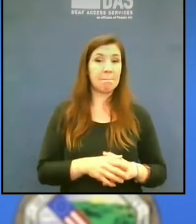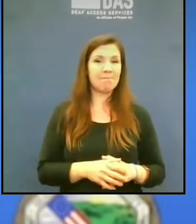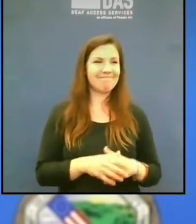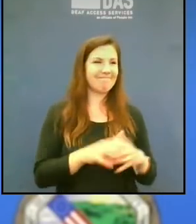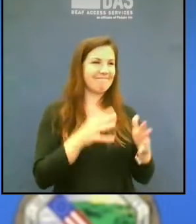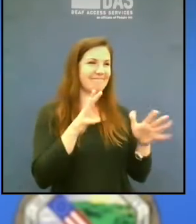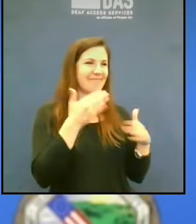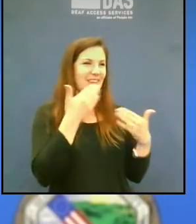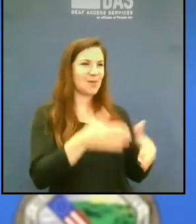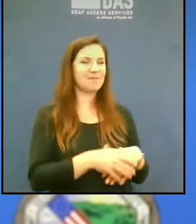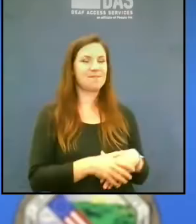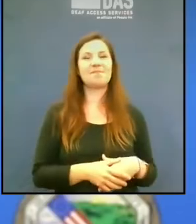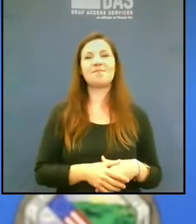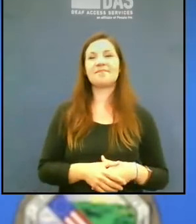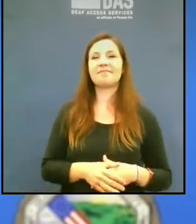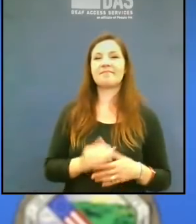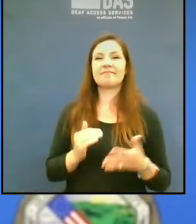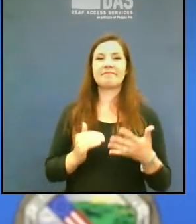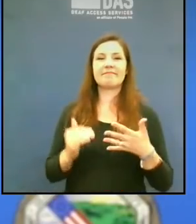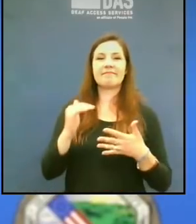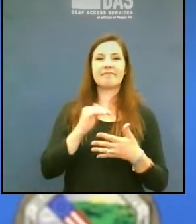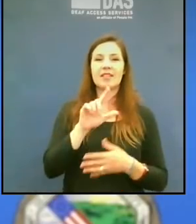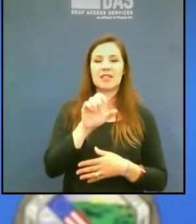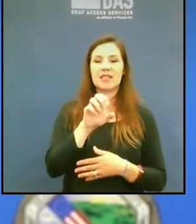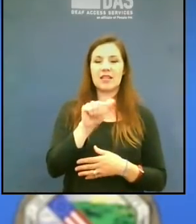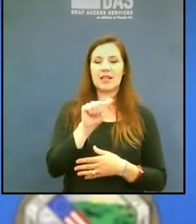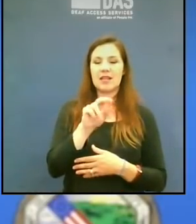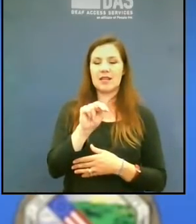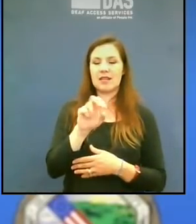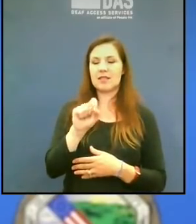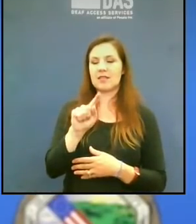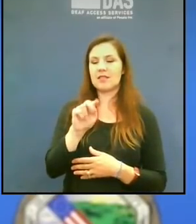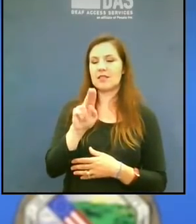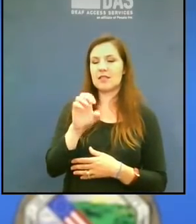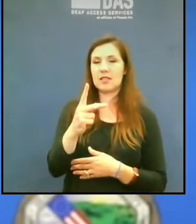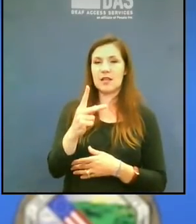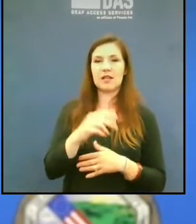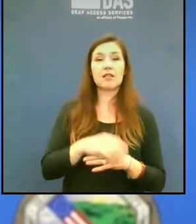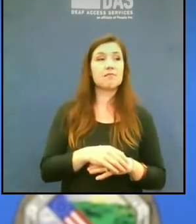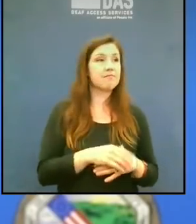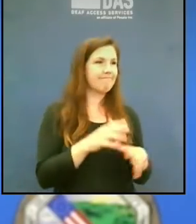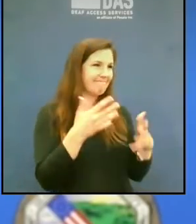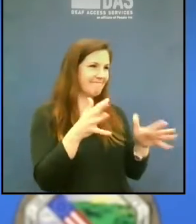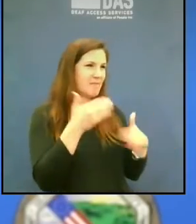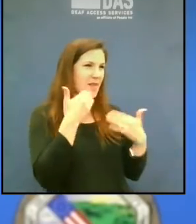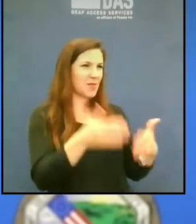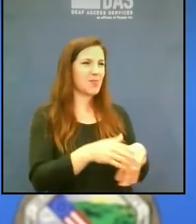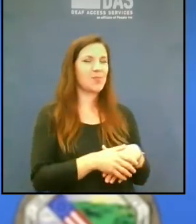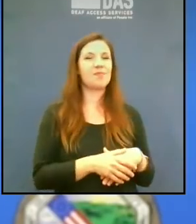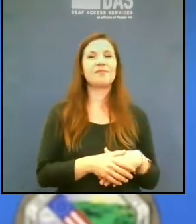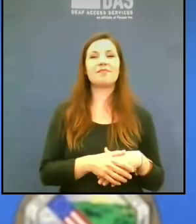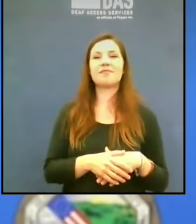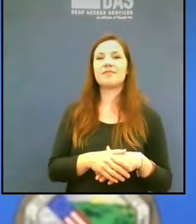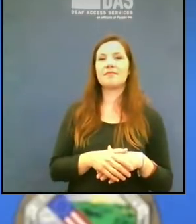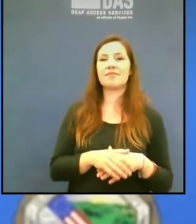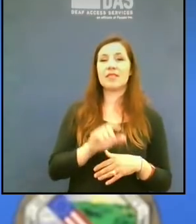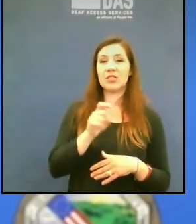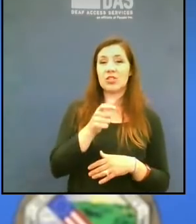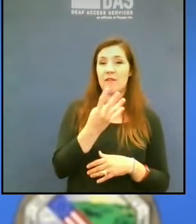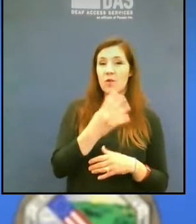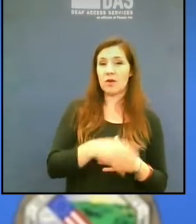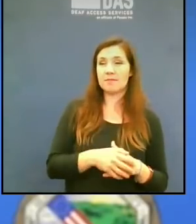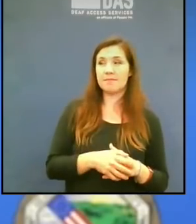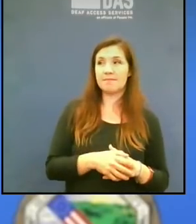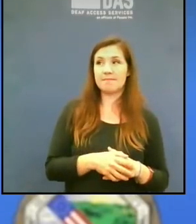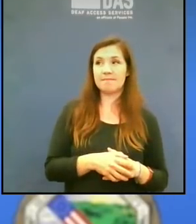All set, Mark. Thank you. Okay. Leanne Stuck, Channel 2. I'm all set too. Thank you. Okay. Kelsey Anderson, Channel 4.